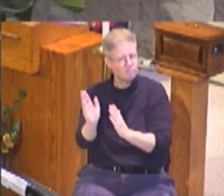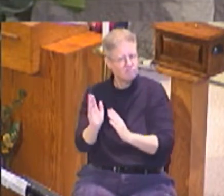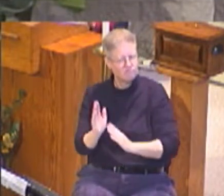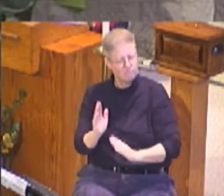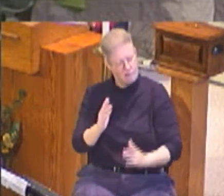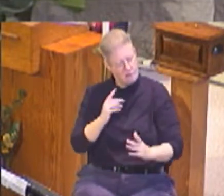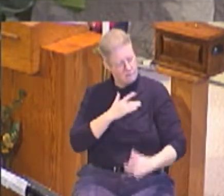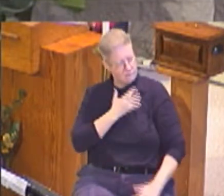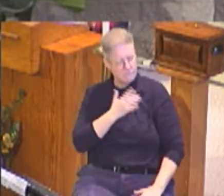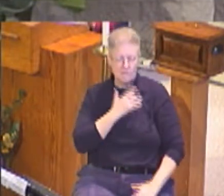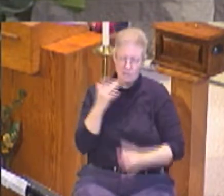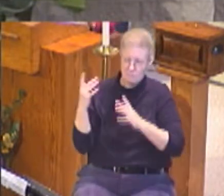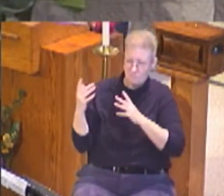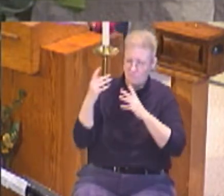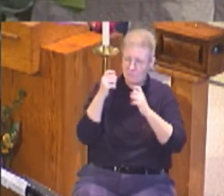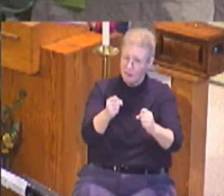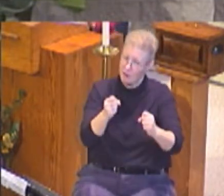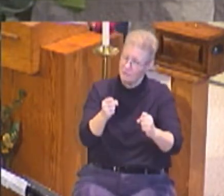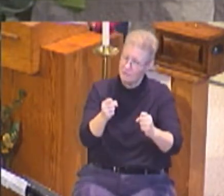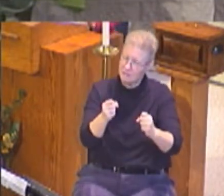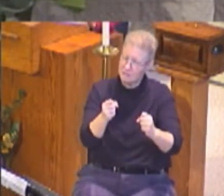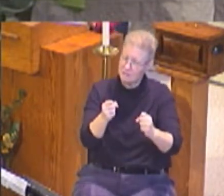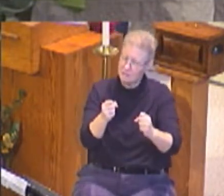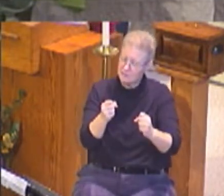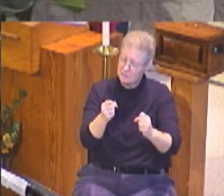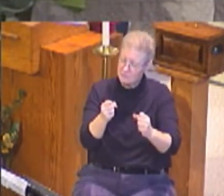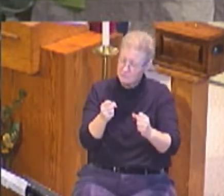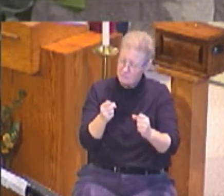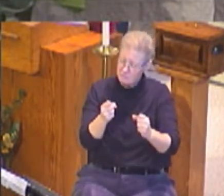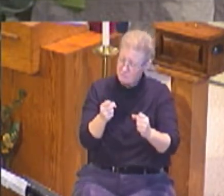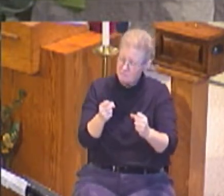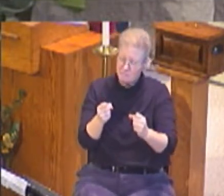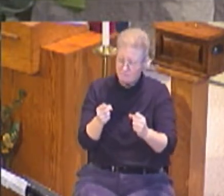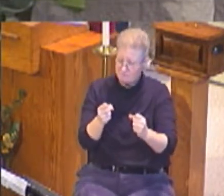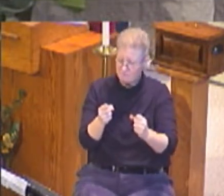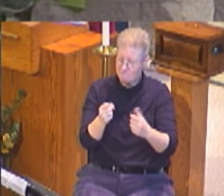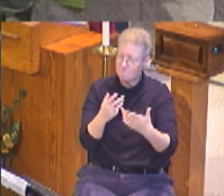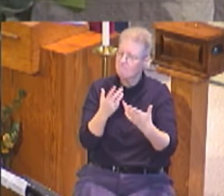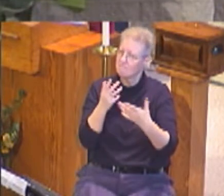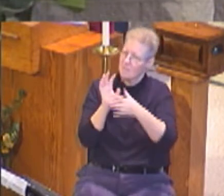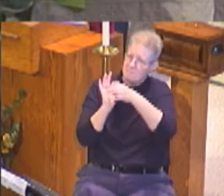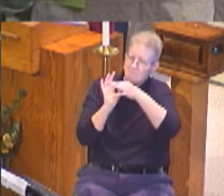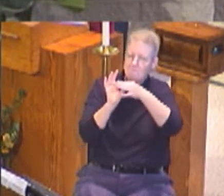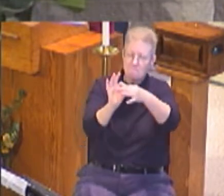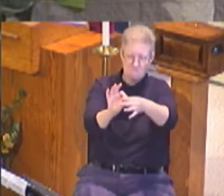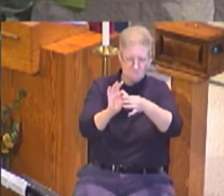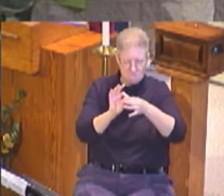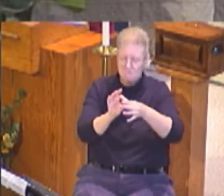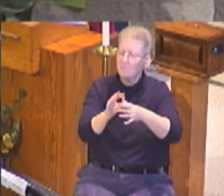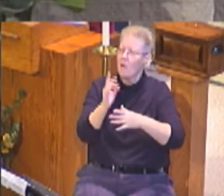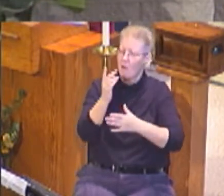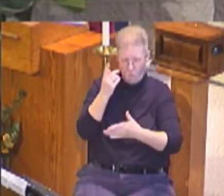Confident in the oneness that underlies every appearance of separation and discord.